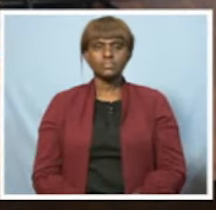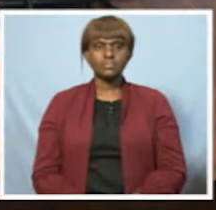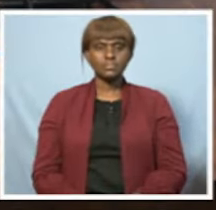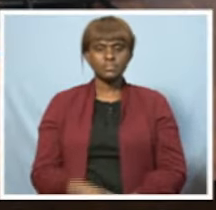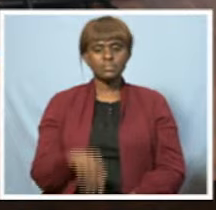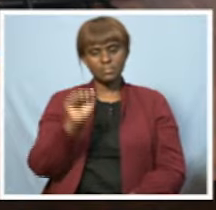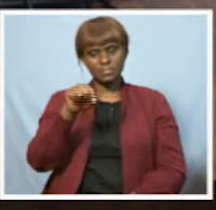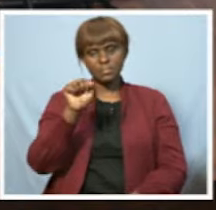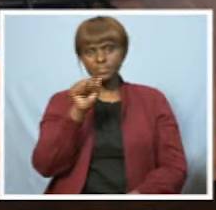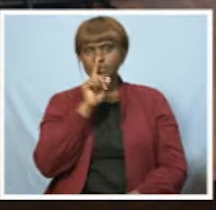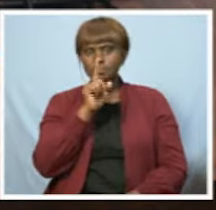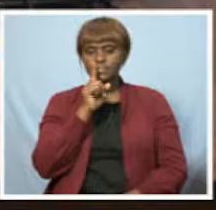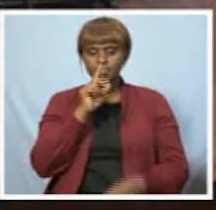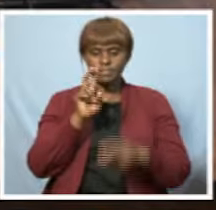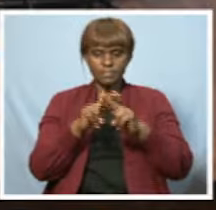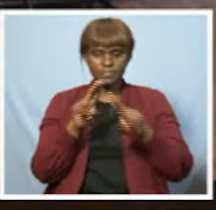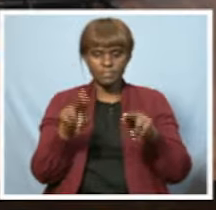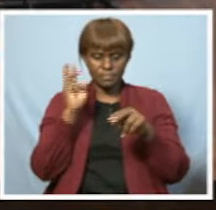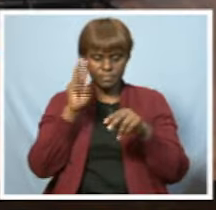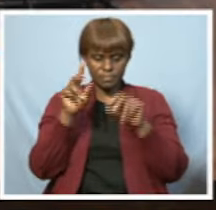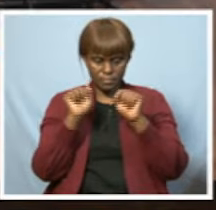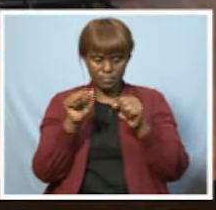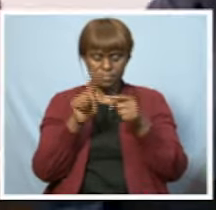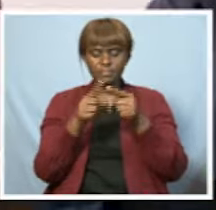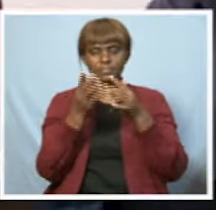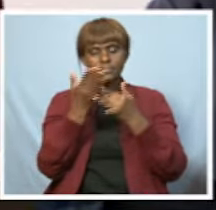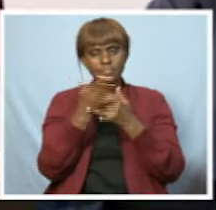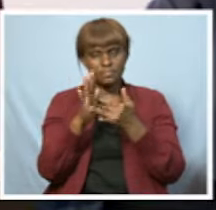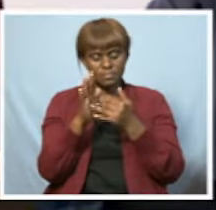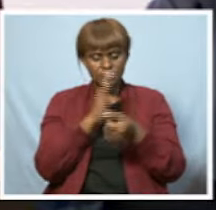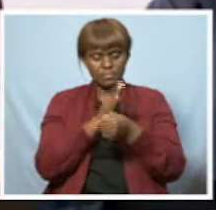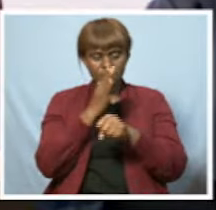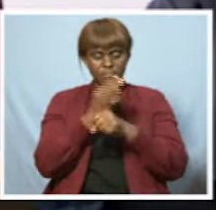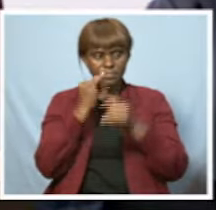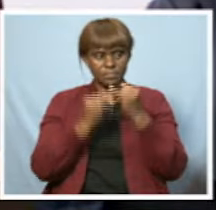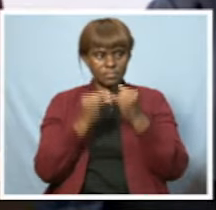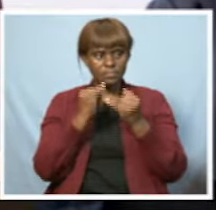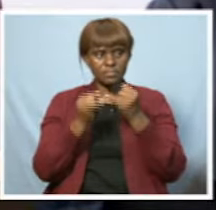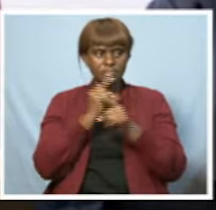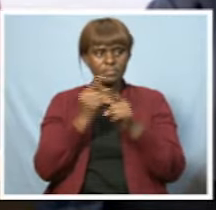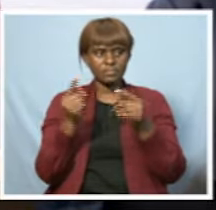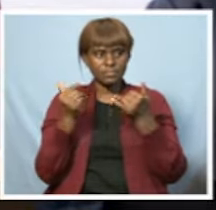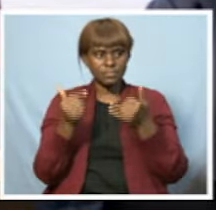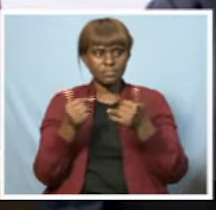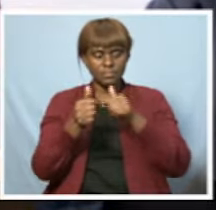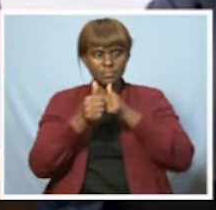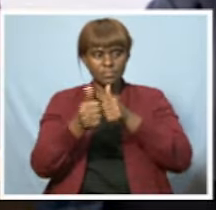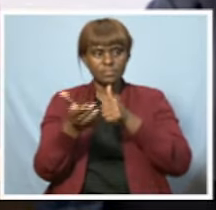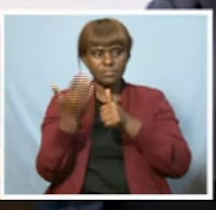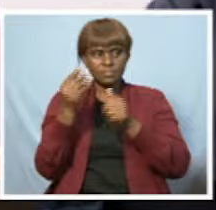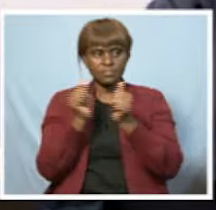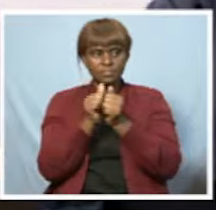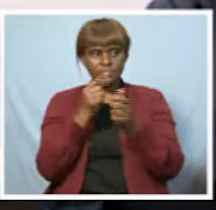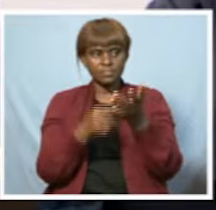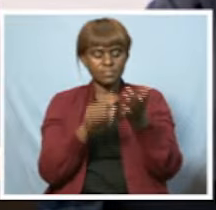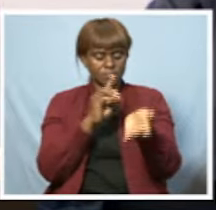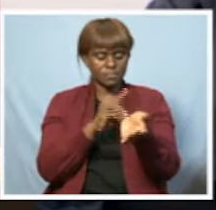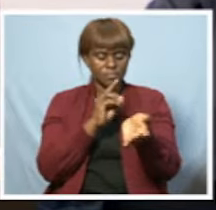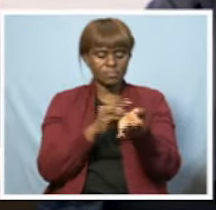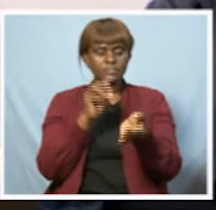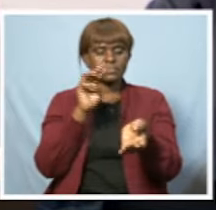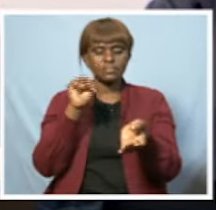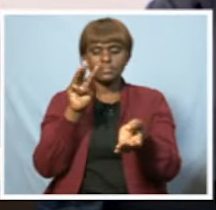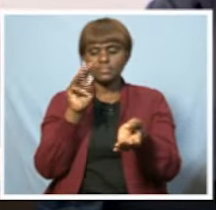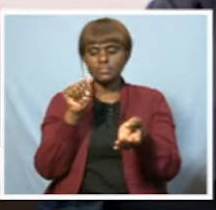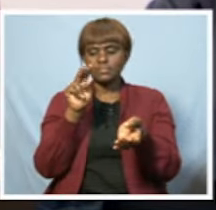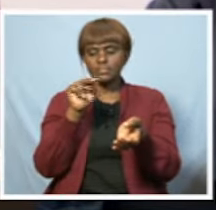Yes, Chair, the pics will be able to share. Then just to follow up on what Dr. Manza asked in